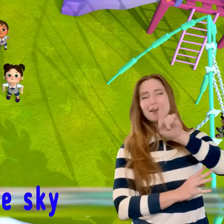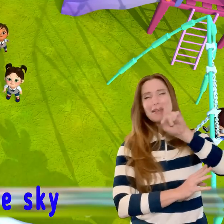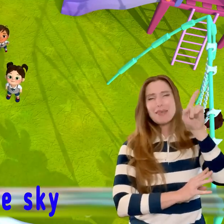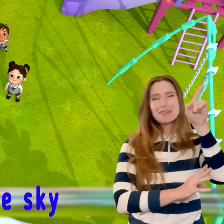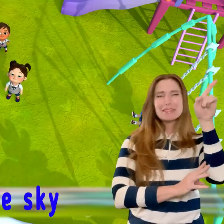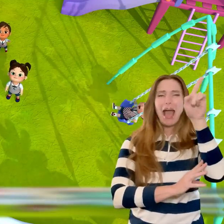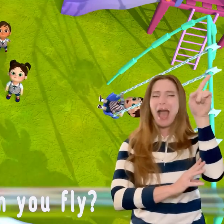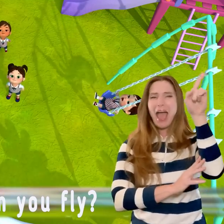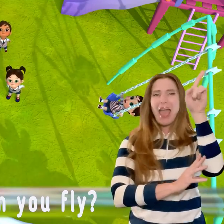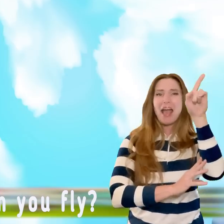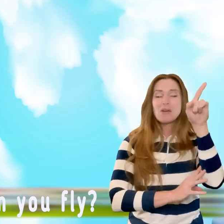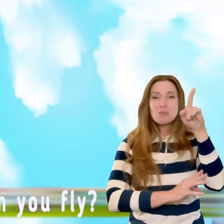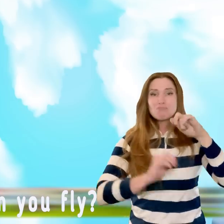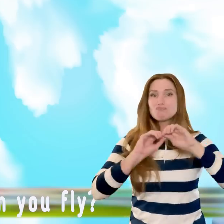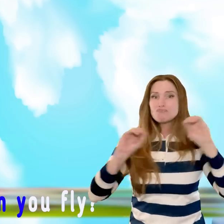plane